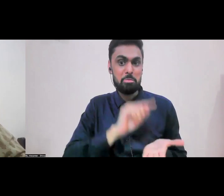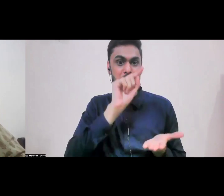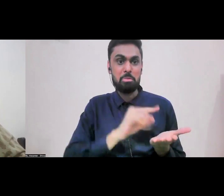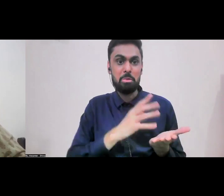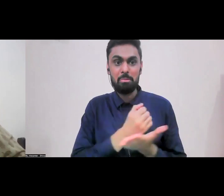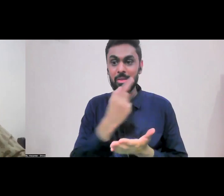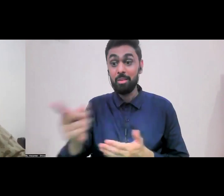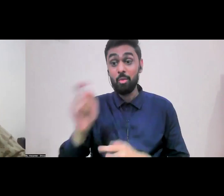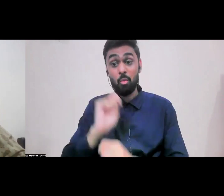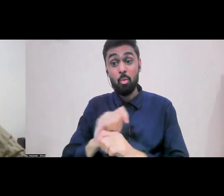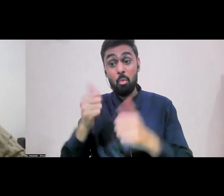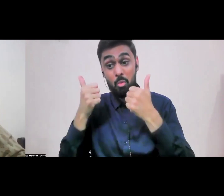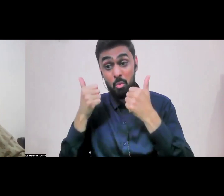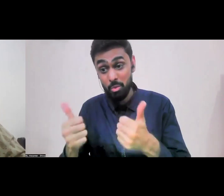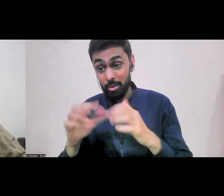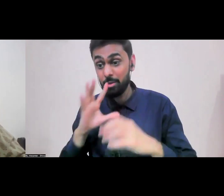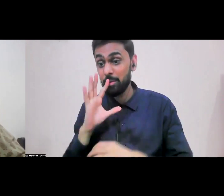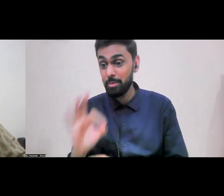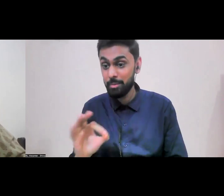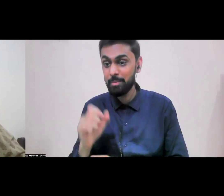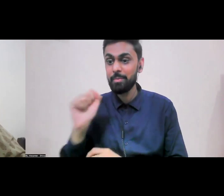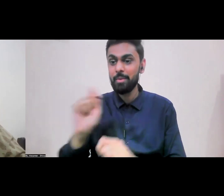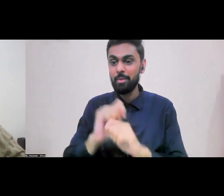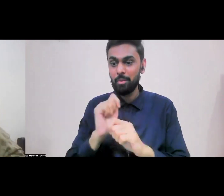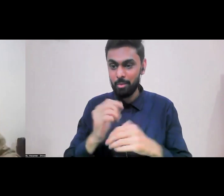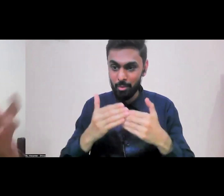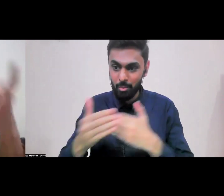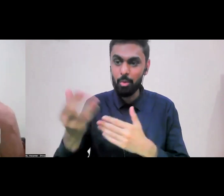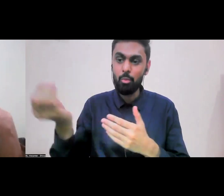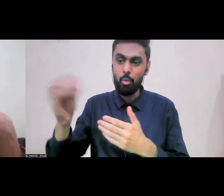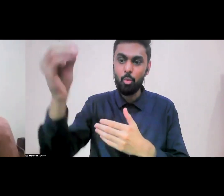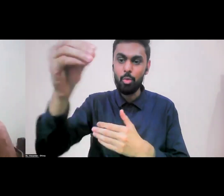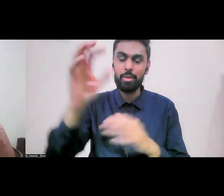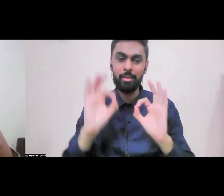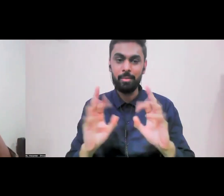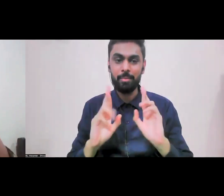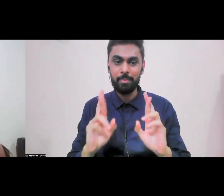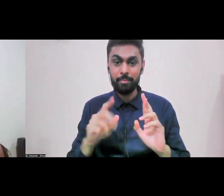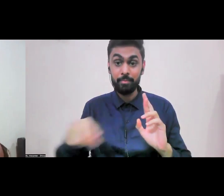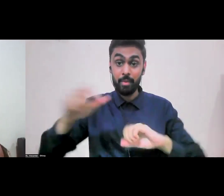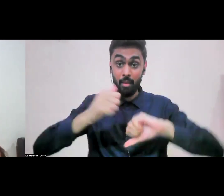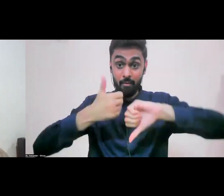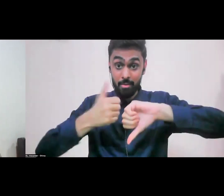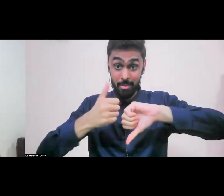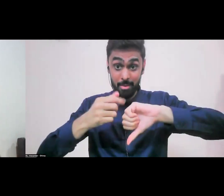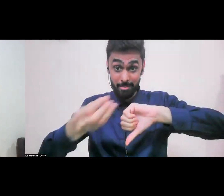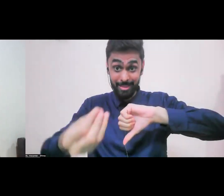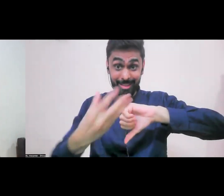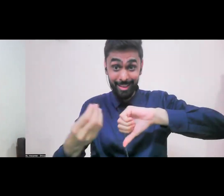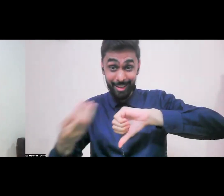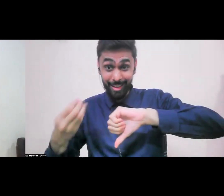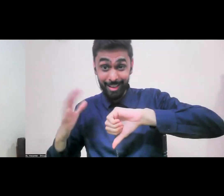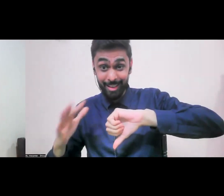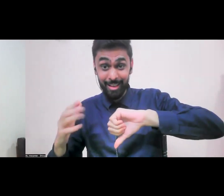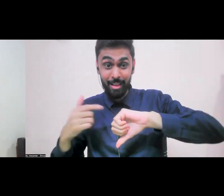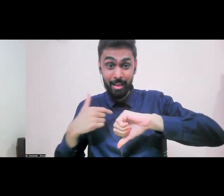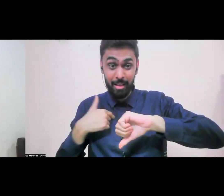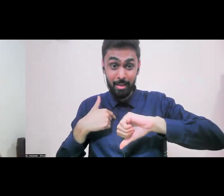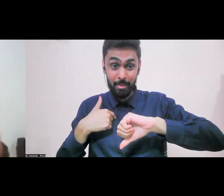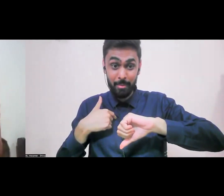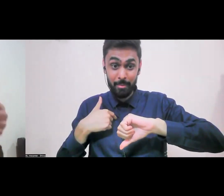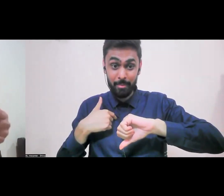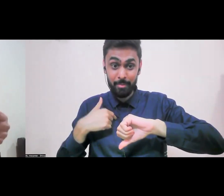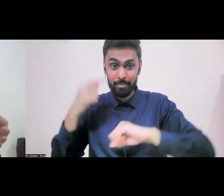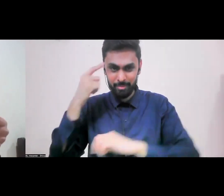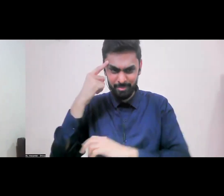becomes. Loved the stories. Would love to be in follow-up ones. And in your feedback, if you feel we need to, I think this August 1st, if it sounds good to